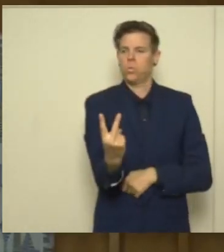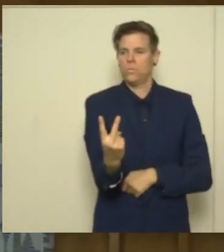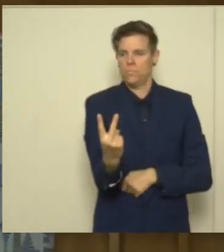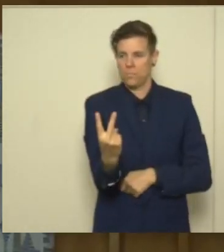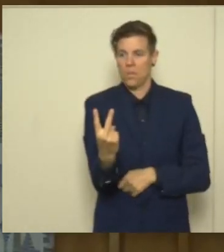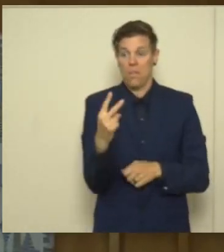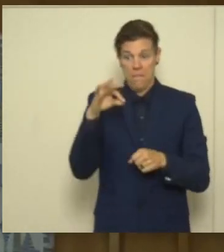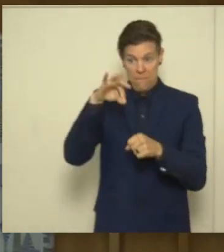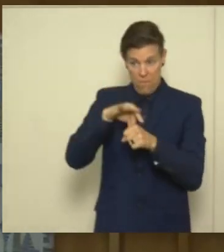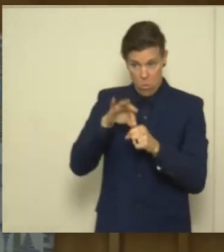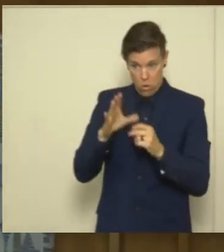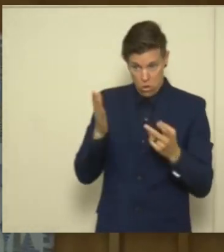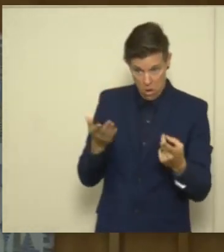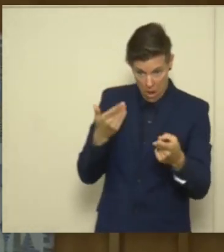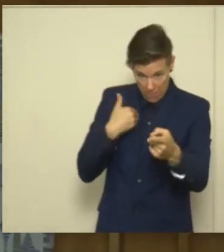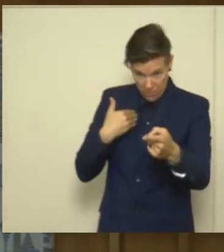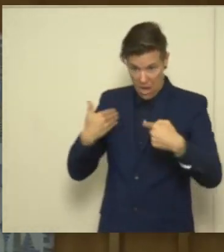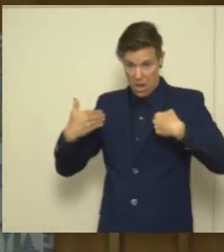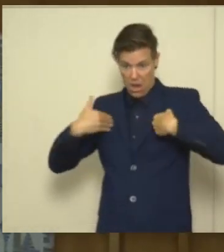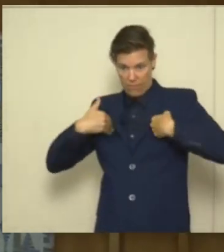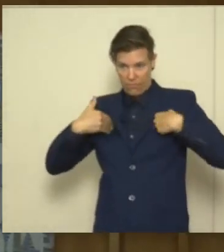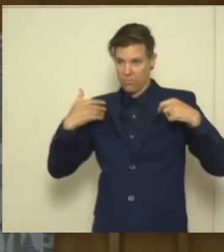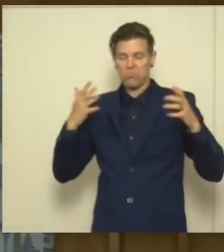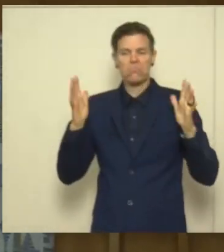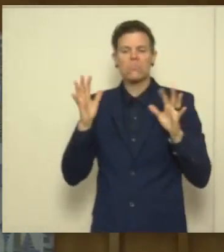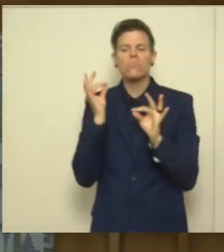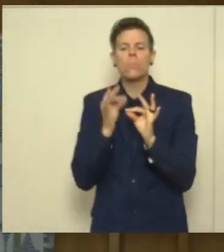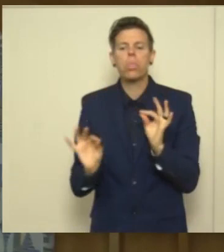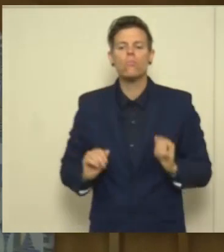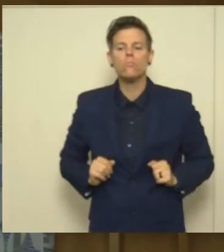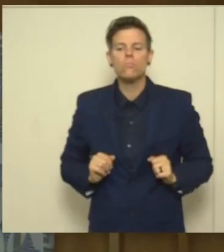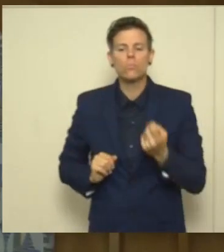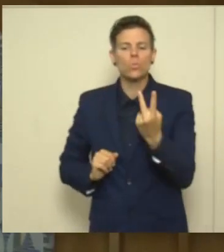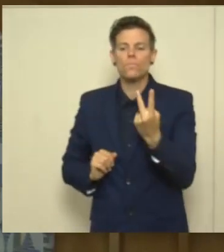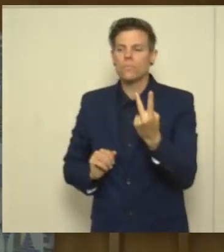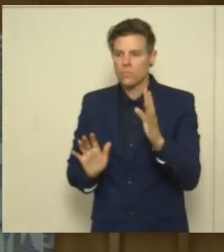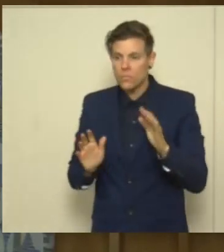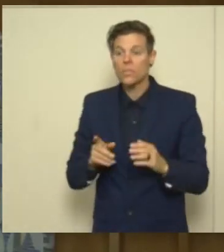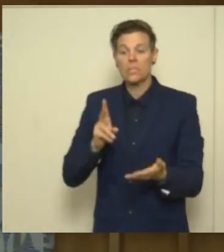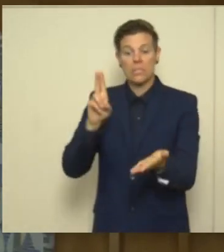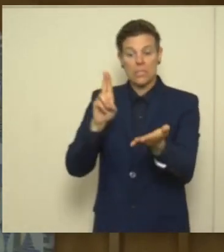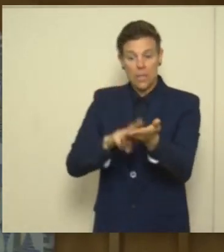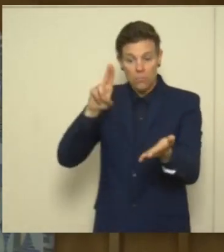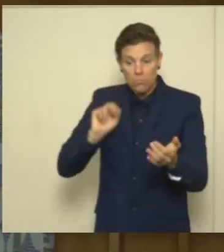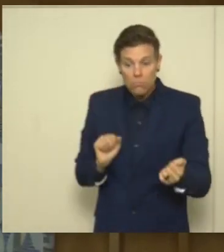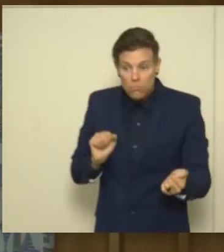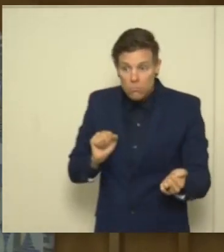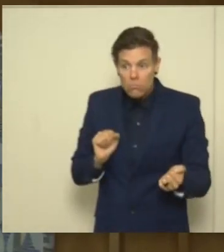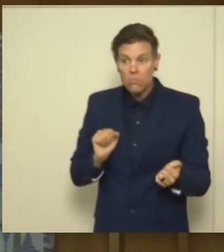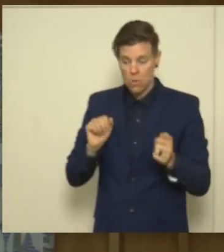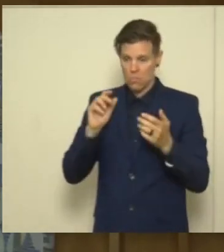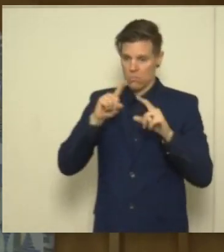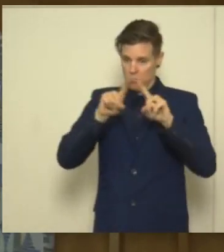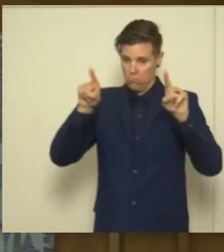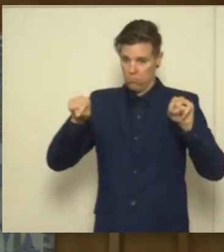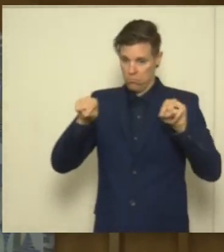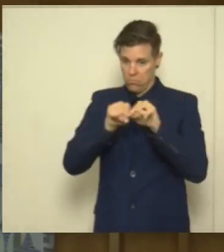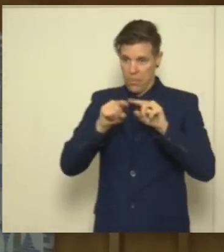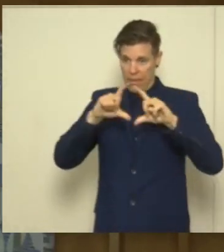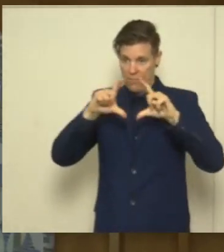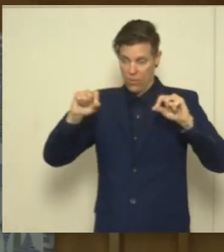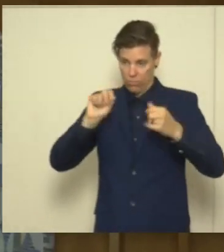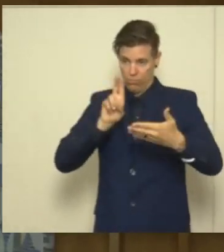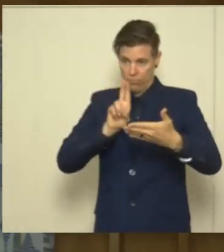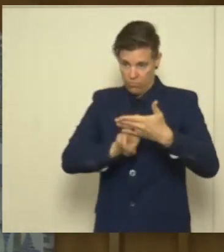that ballot, and that is, as you mentioned, Morgan, the signature of the voter and the last 4 digits of the Social Security number.